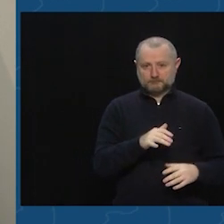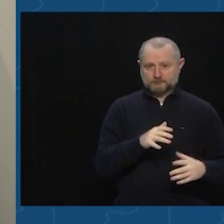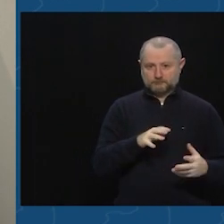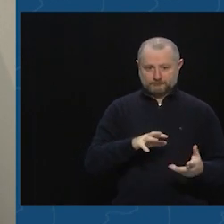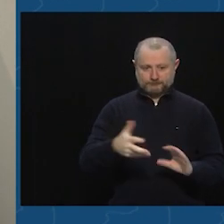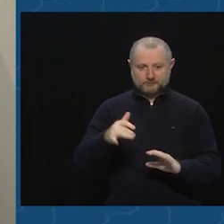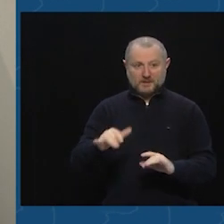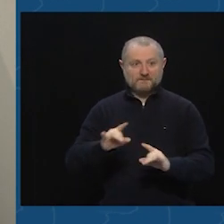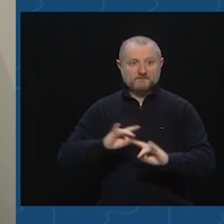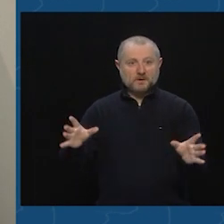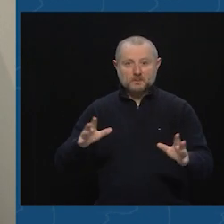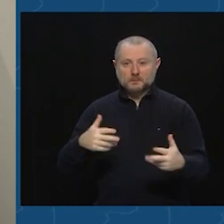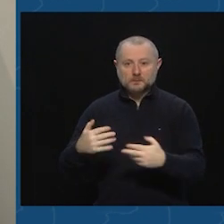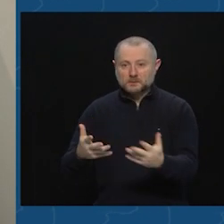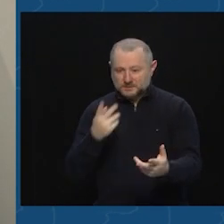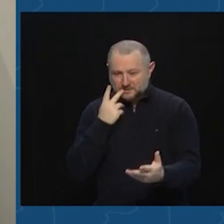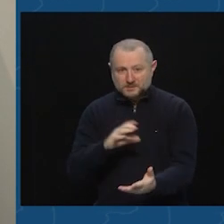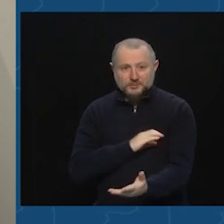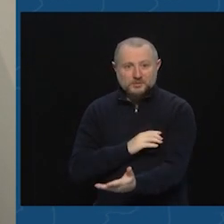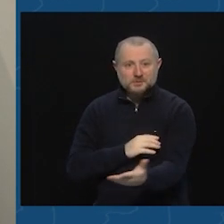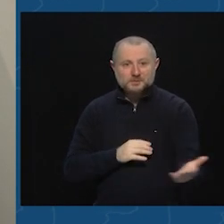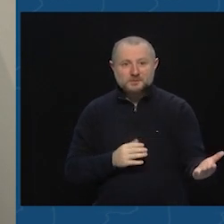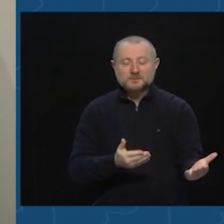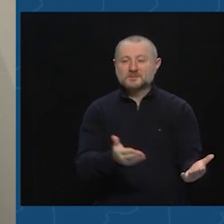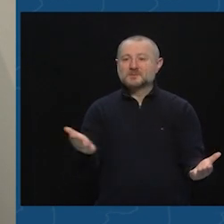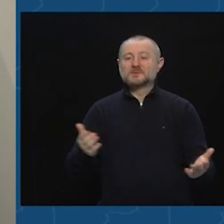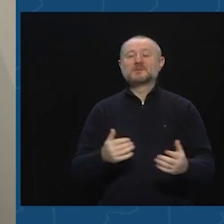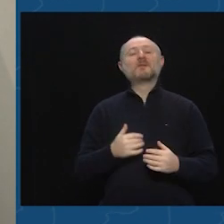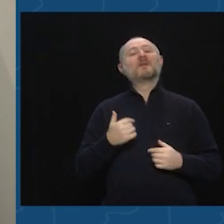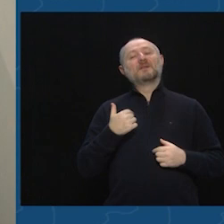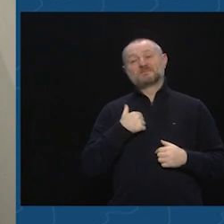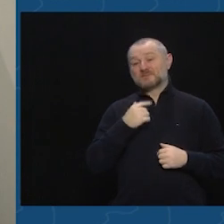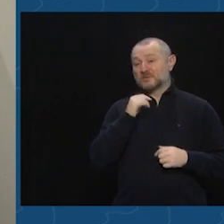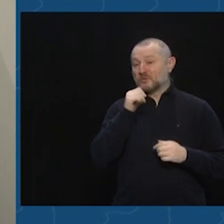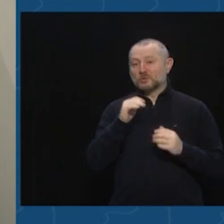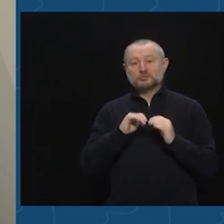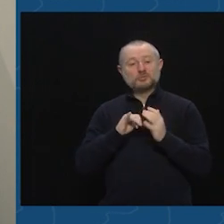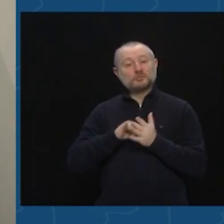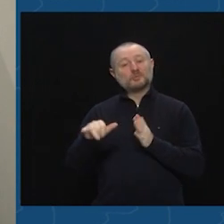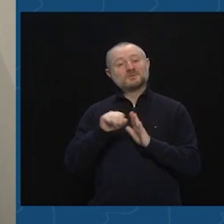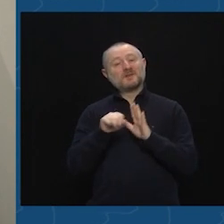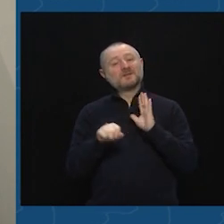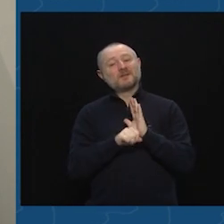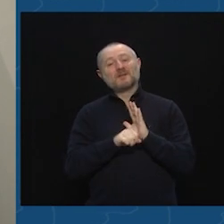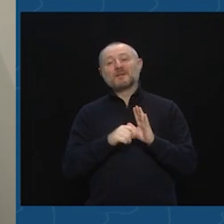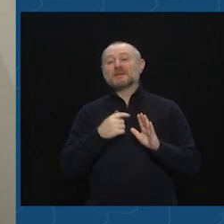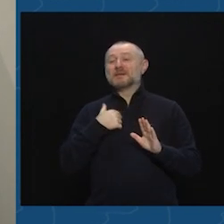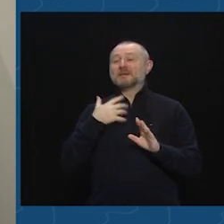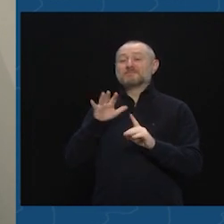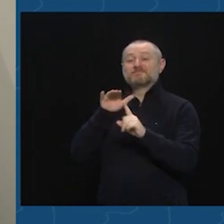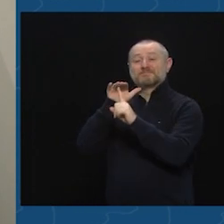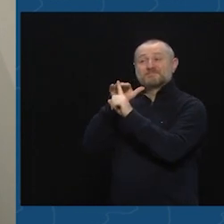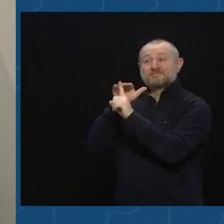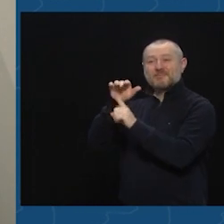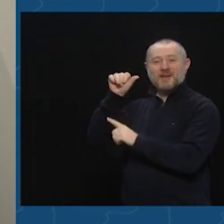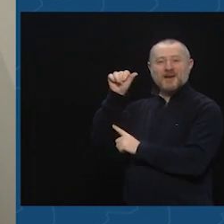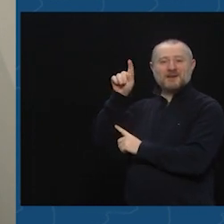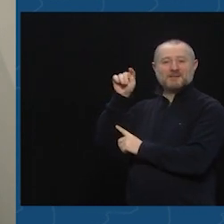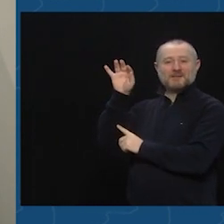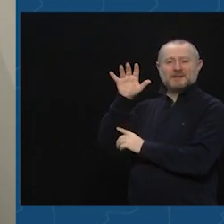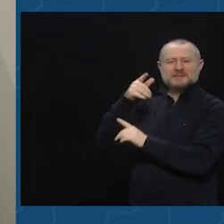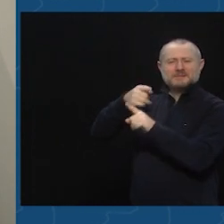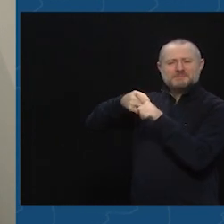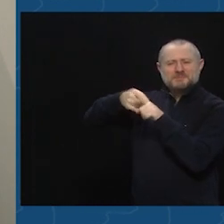in New York State, our partners everywhere from ATF. We have our ATF Special Agent in charge for the entire state is with us